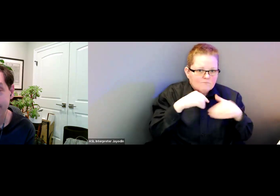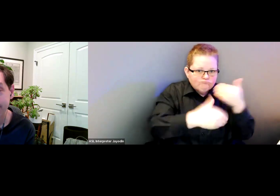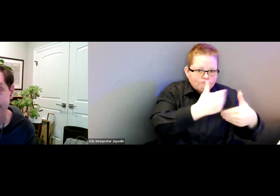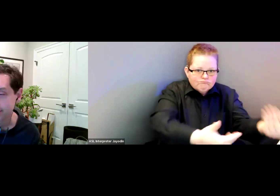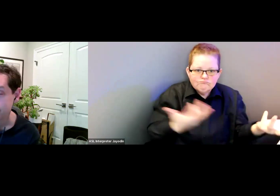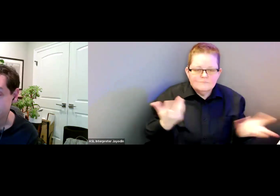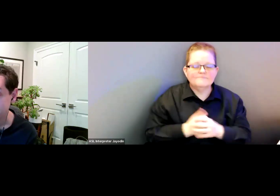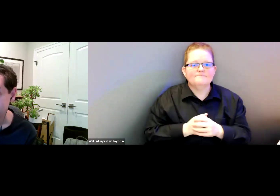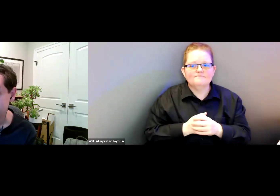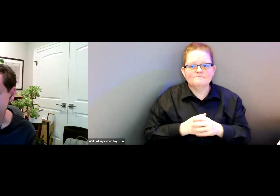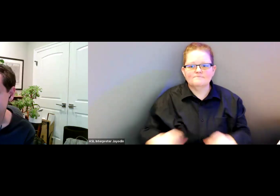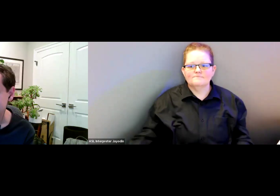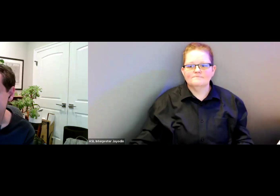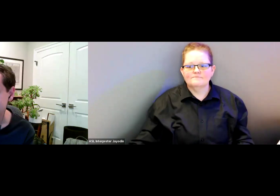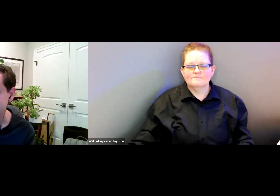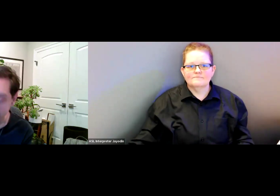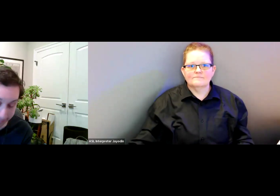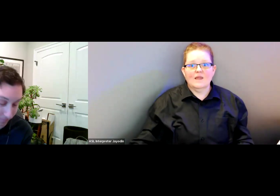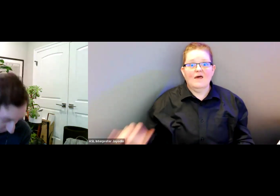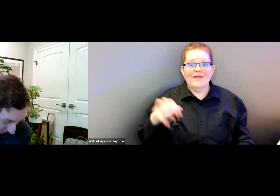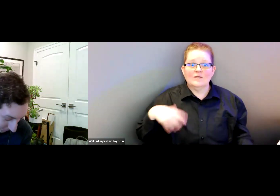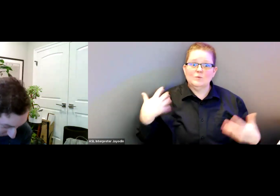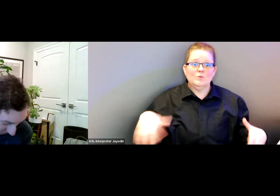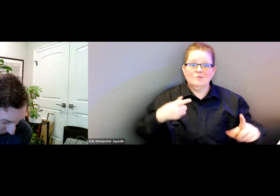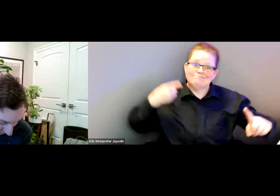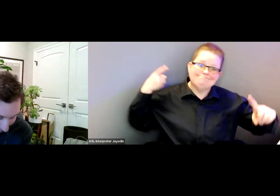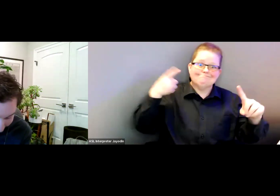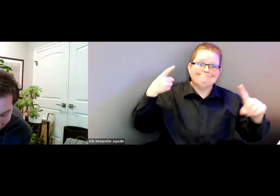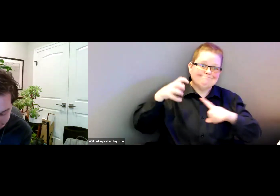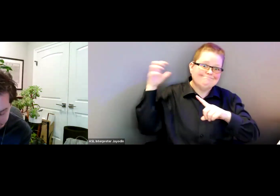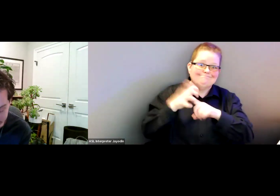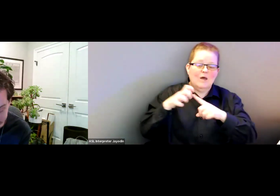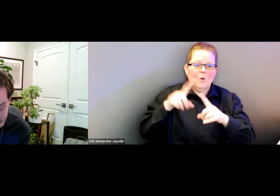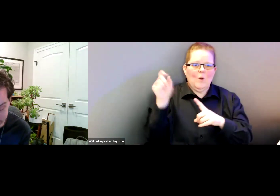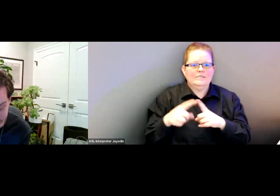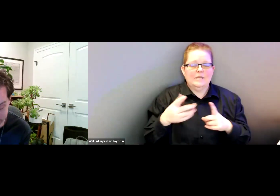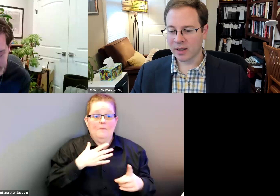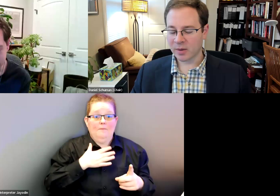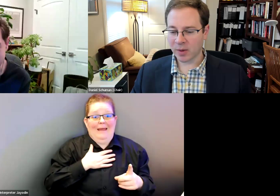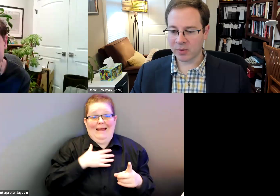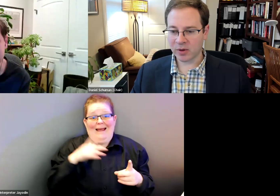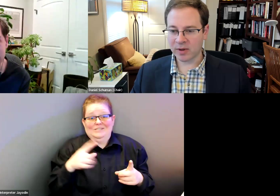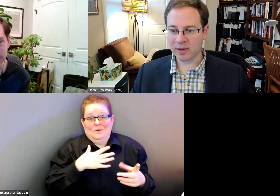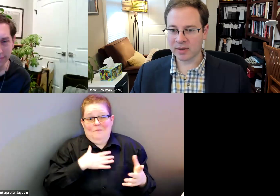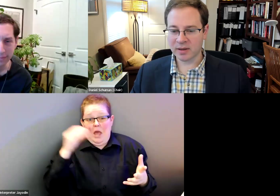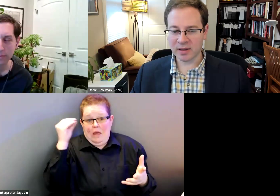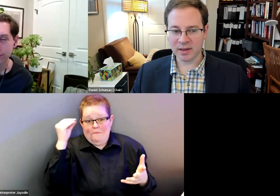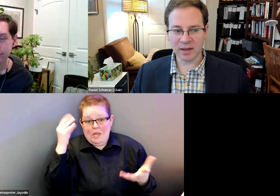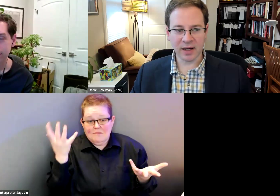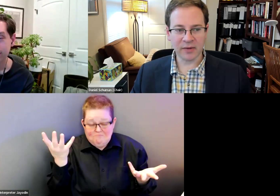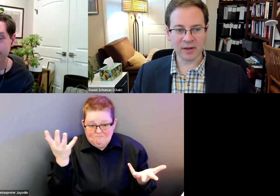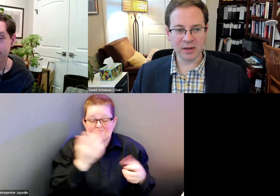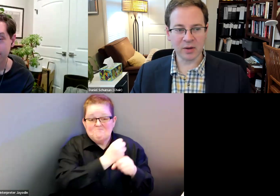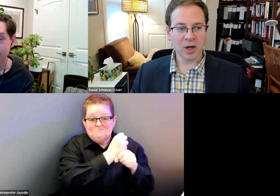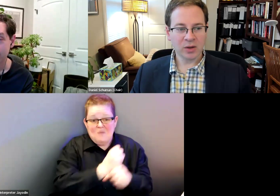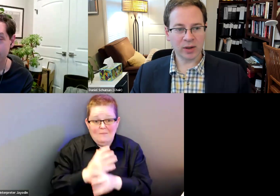That is the $64,000 question. And the answer is, in my opinion, is yes, right? Like the preparatory meetings, to the extent